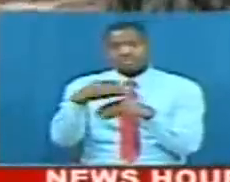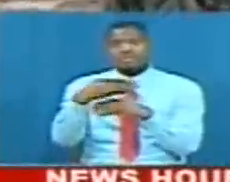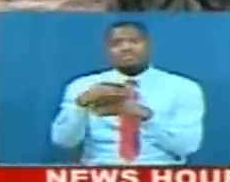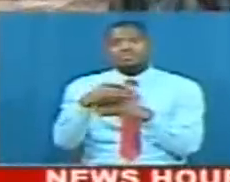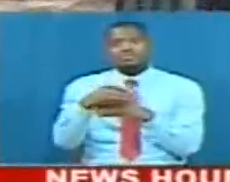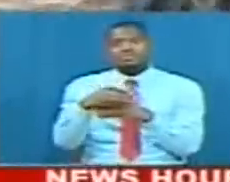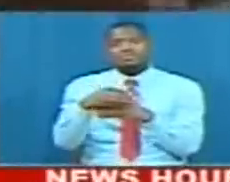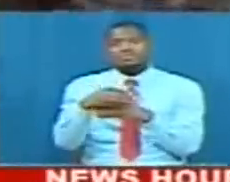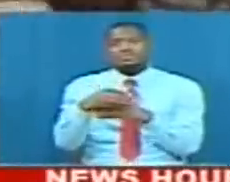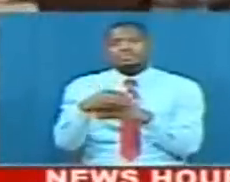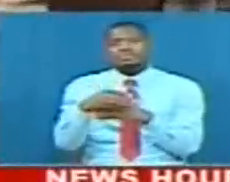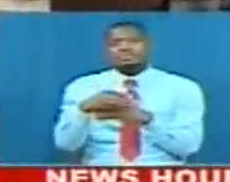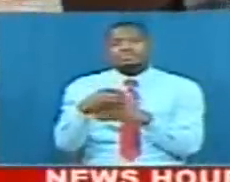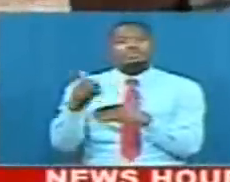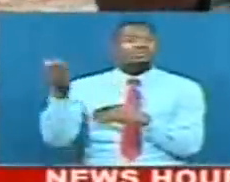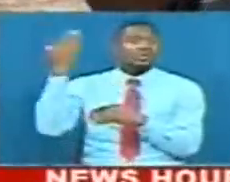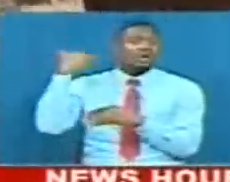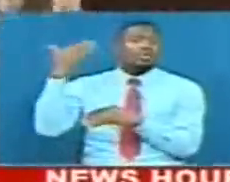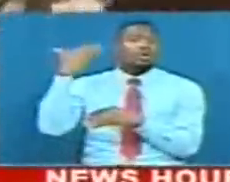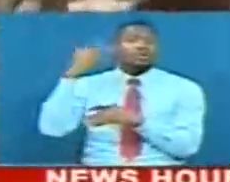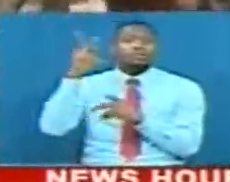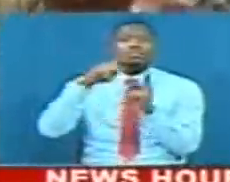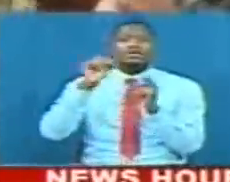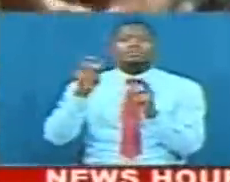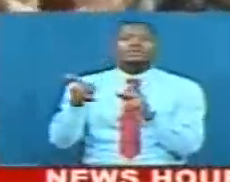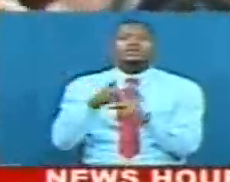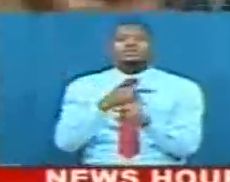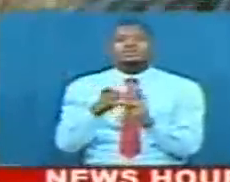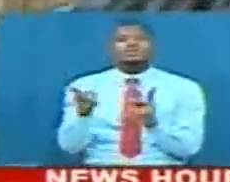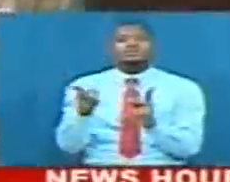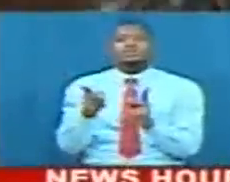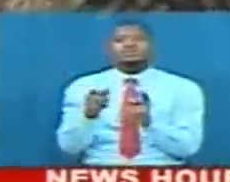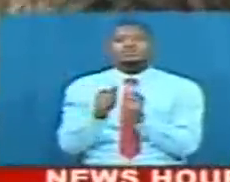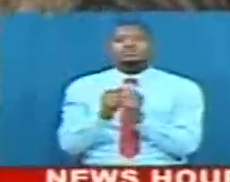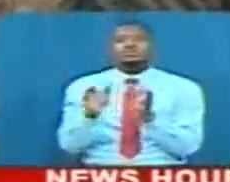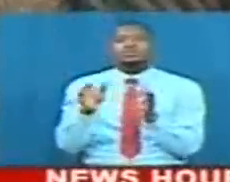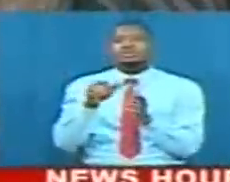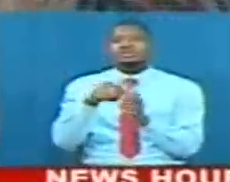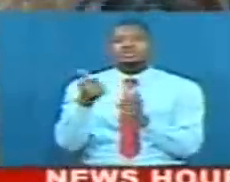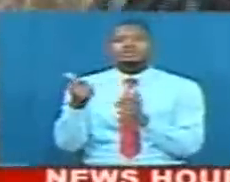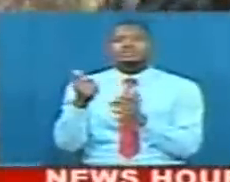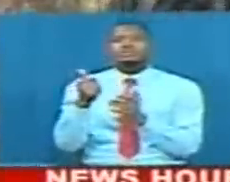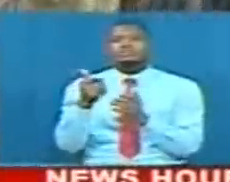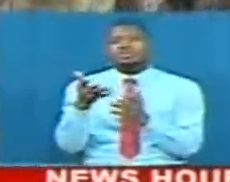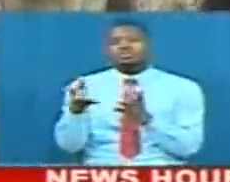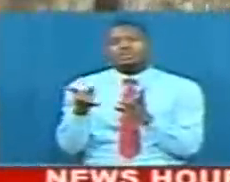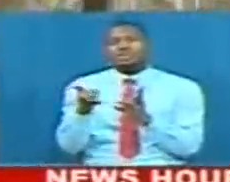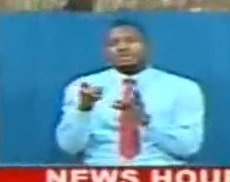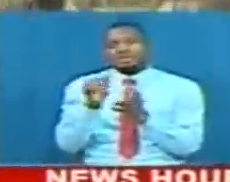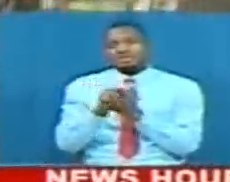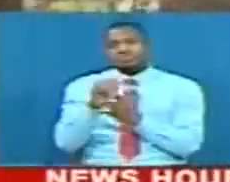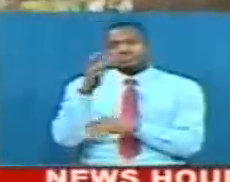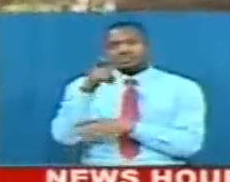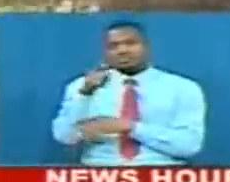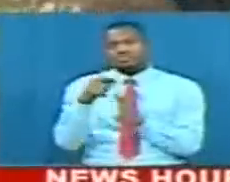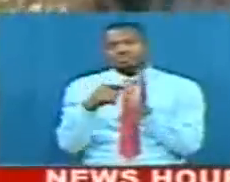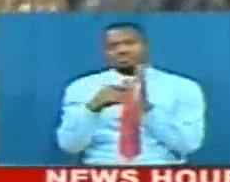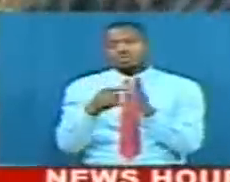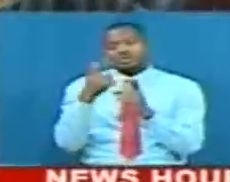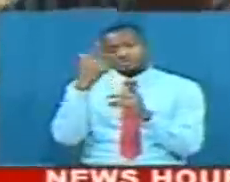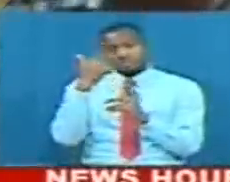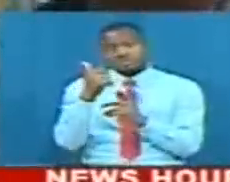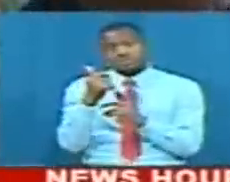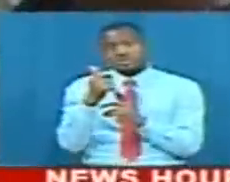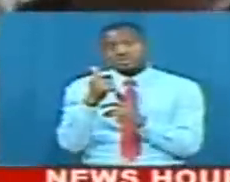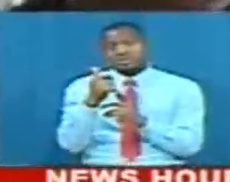pass through. I am talking about in those days that people can be attacked without any provocation. So this one is